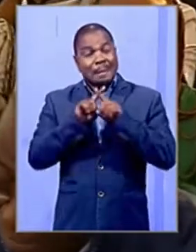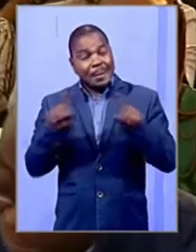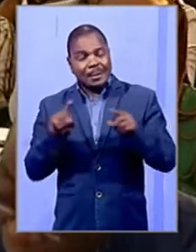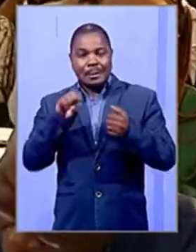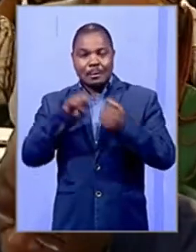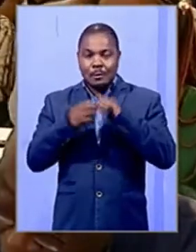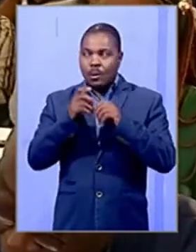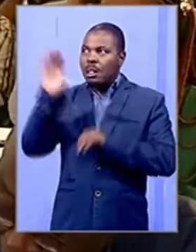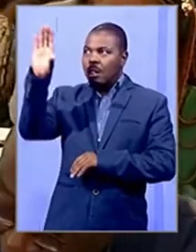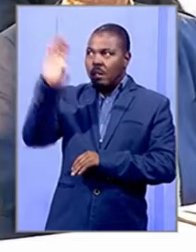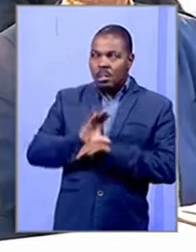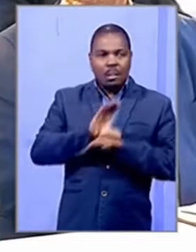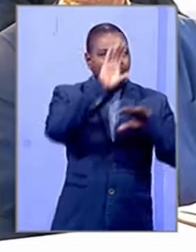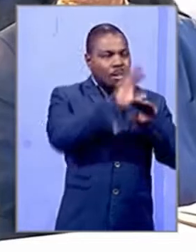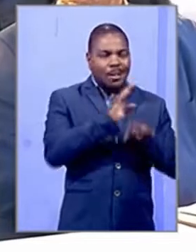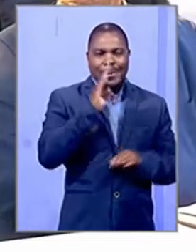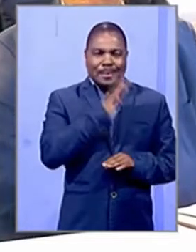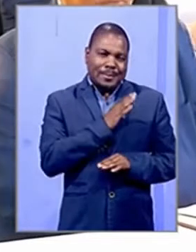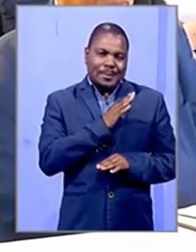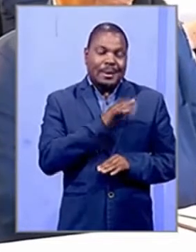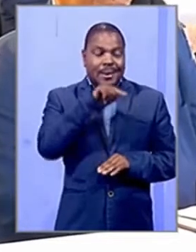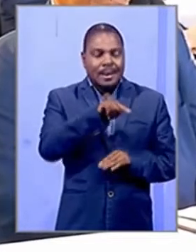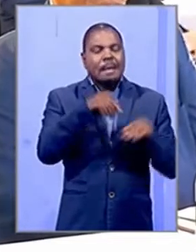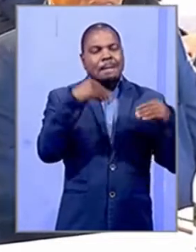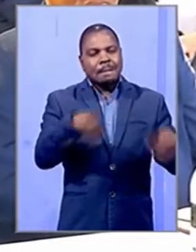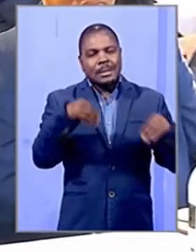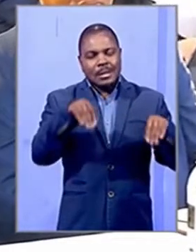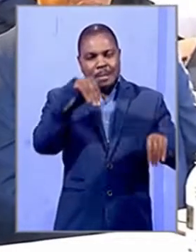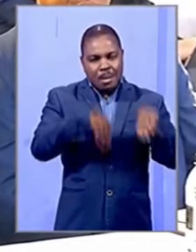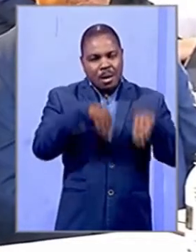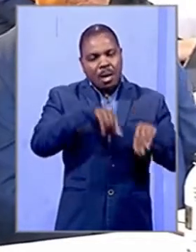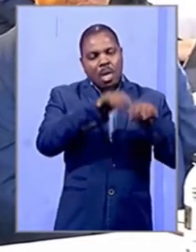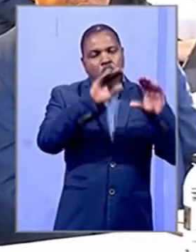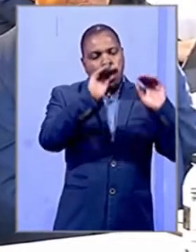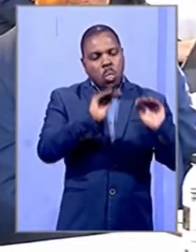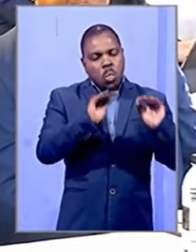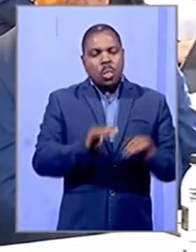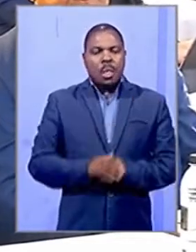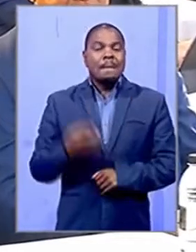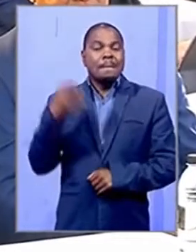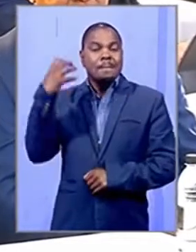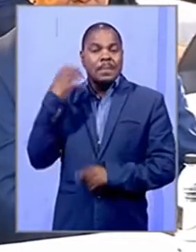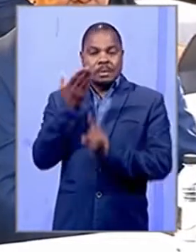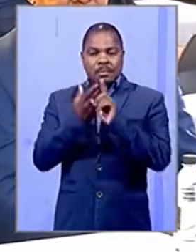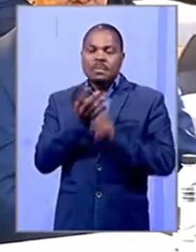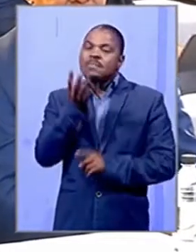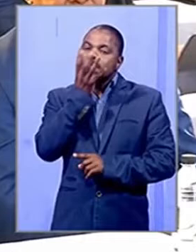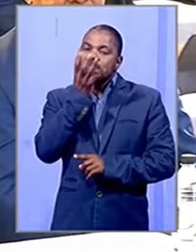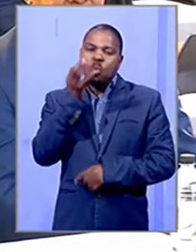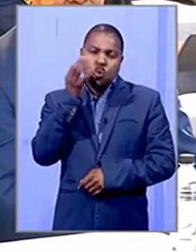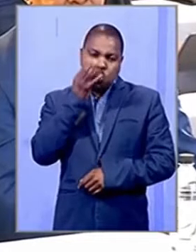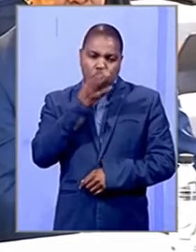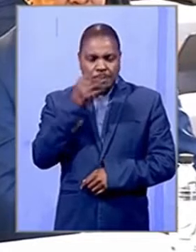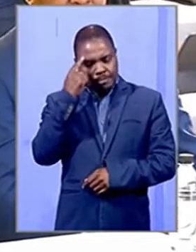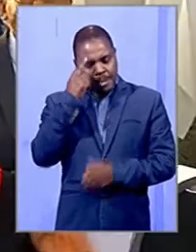ya dipeeletšo, lekala la moepo ka profenseng le theogetše tlase. Tona ya diepša le diešeletši Kwede Mantashe o re leano la go